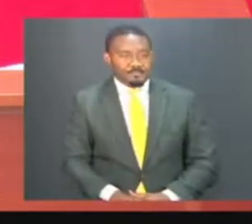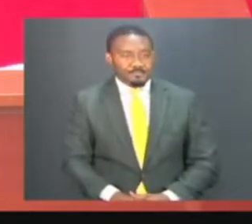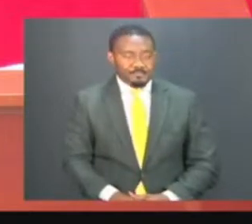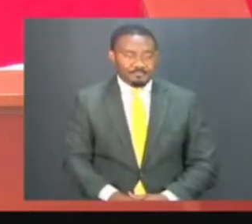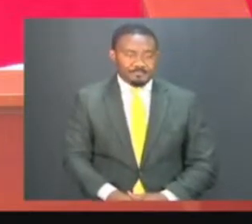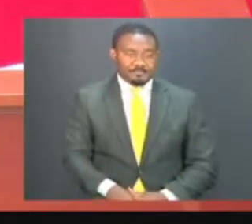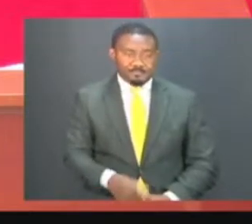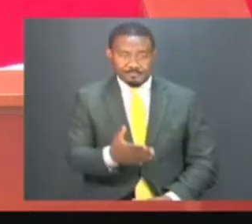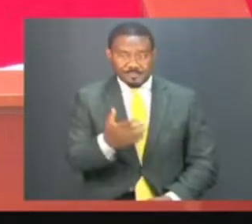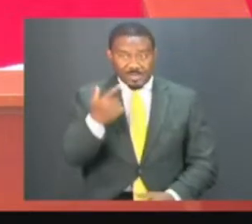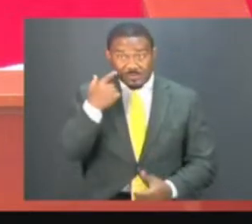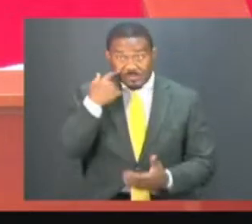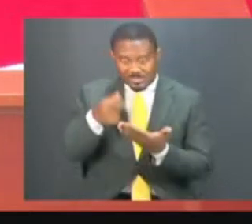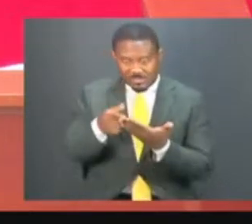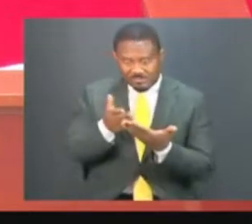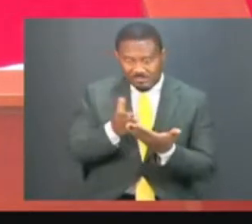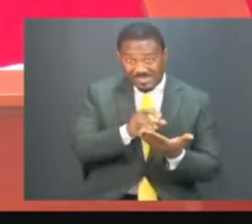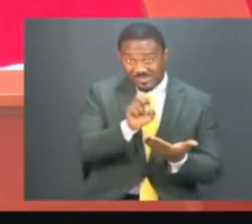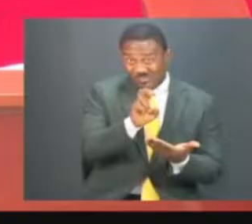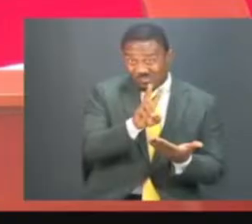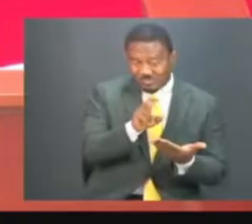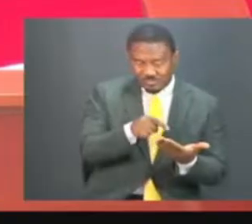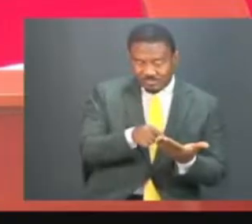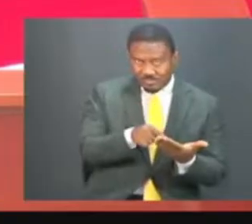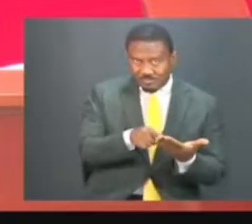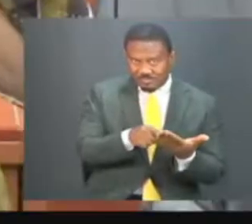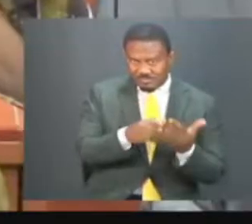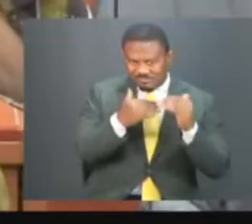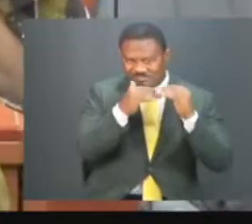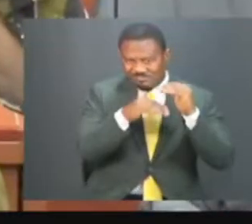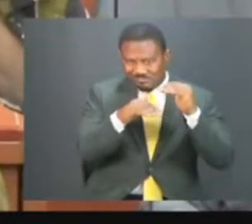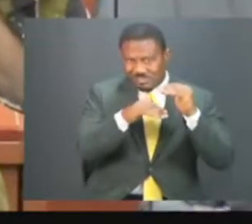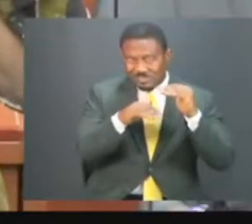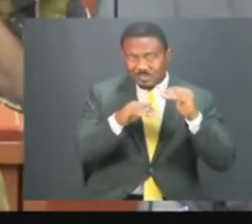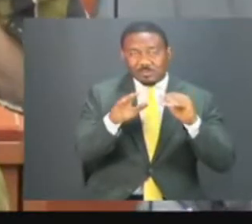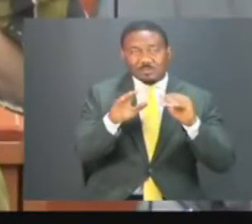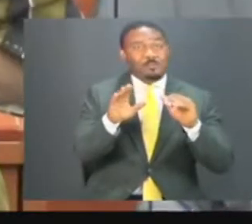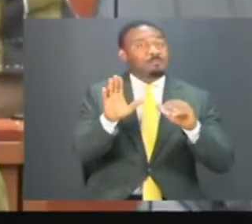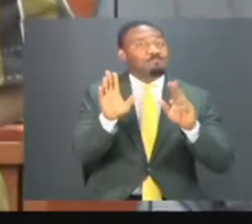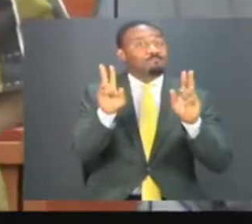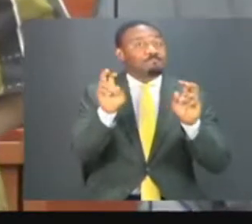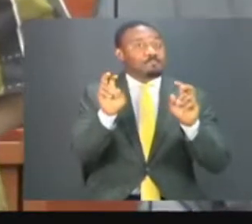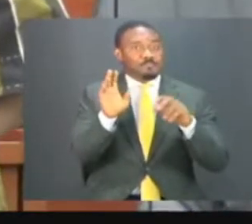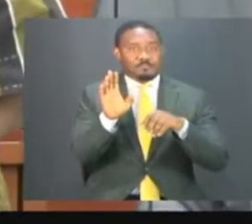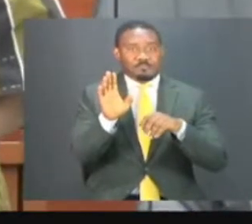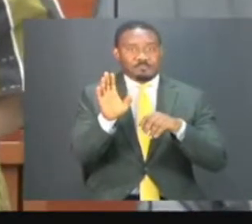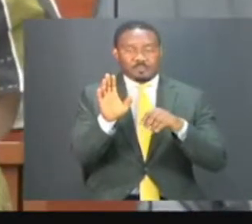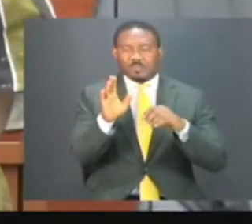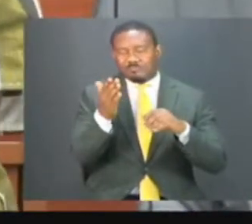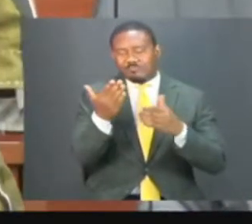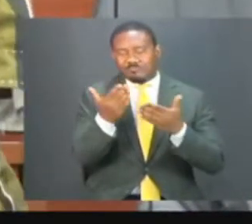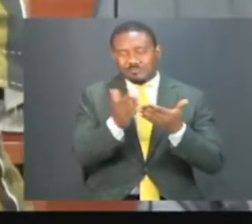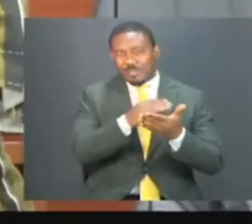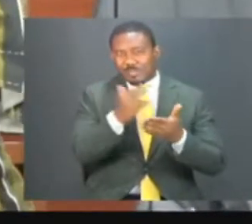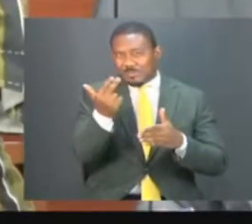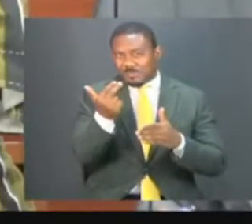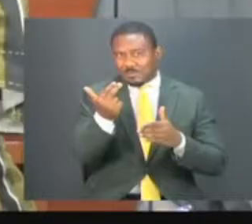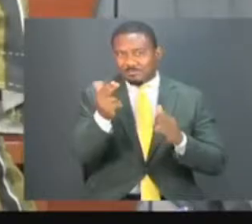Mr. Speaker, on page 12, under supplement, business statement. Sorry, page 13, business